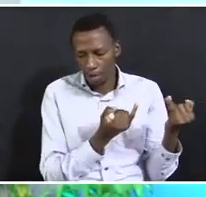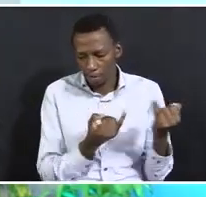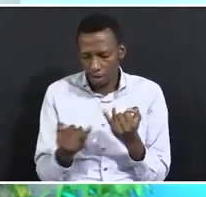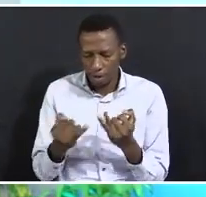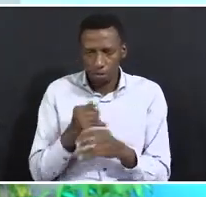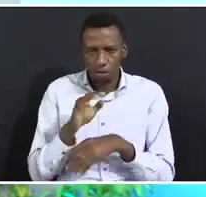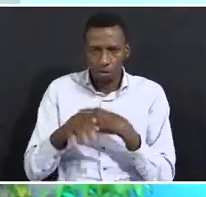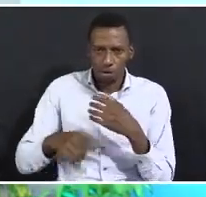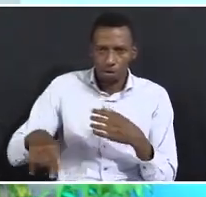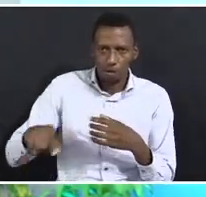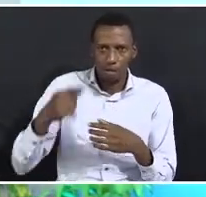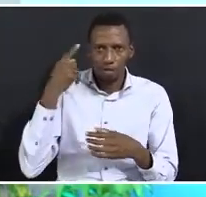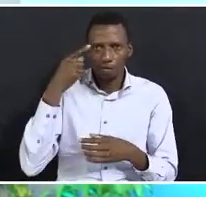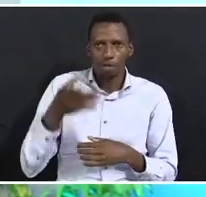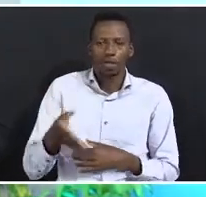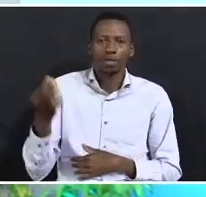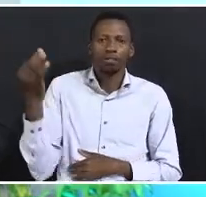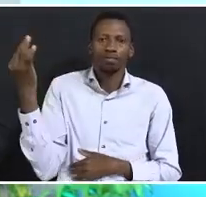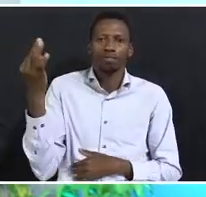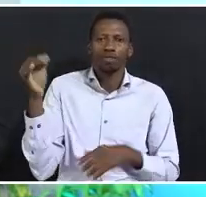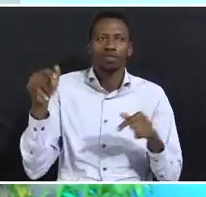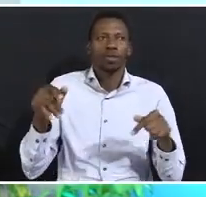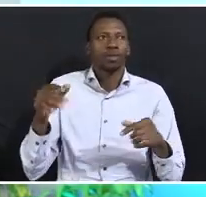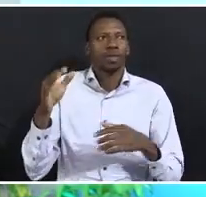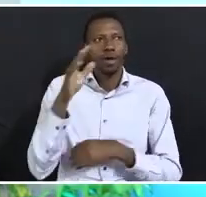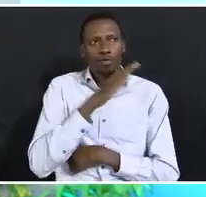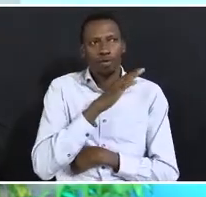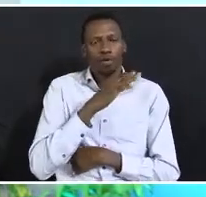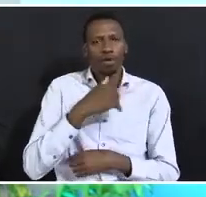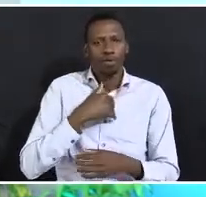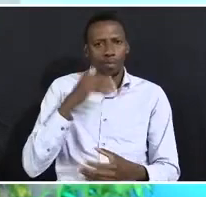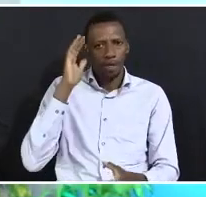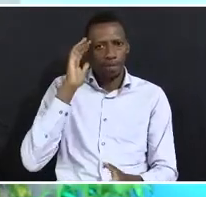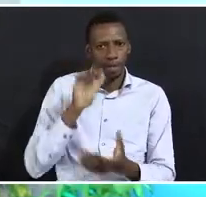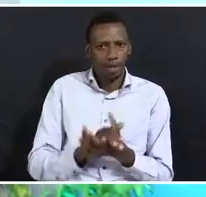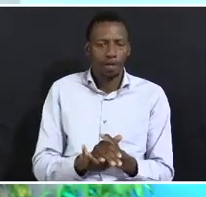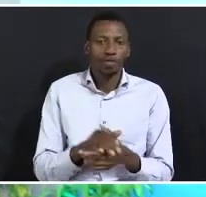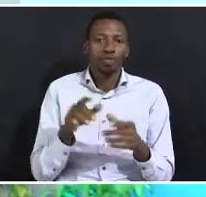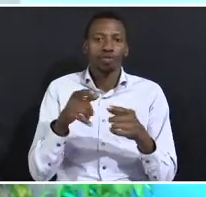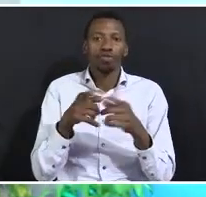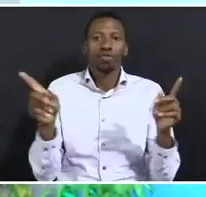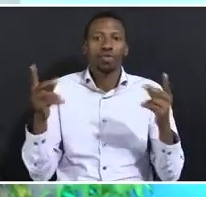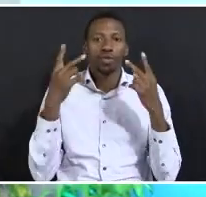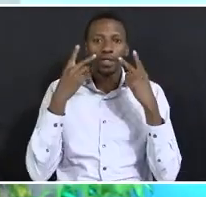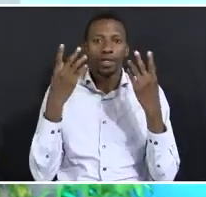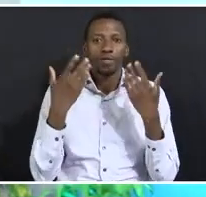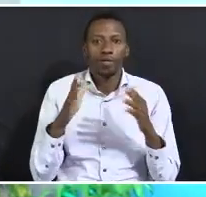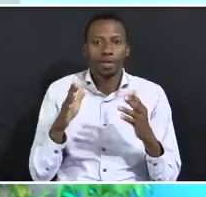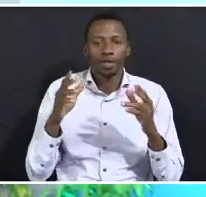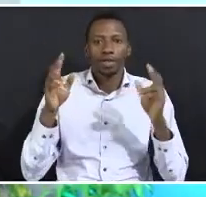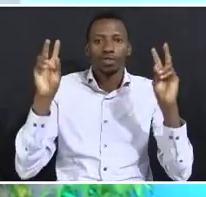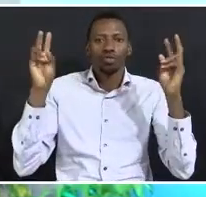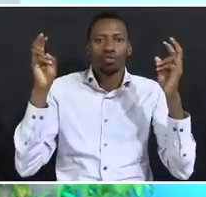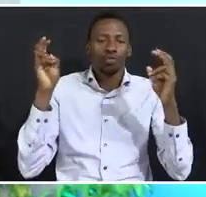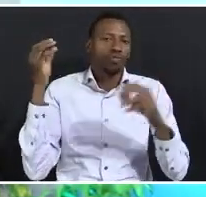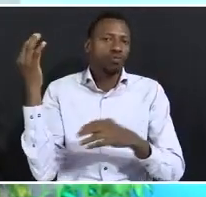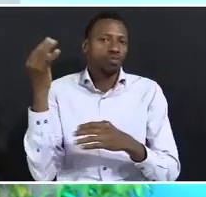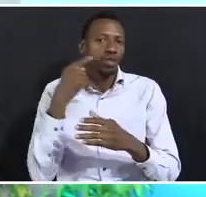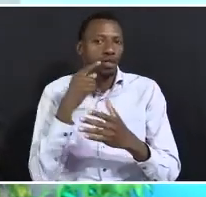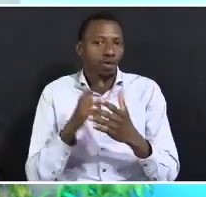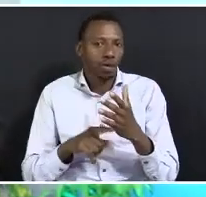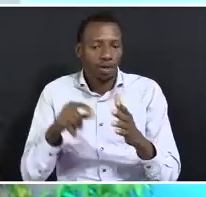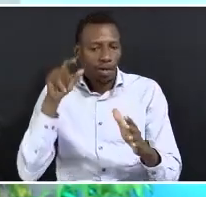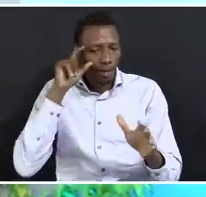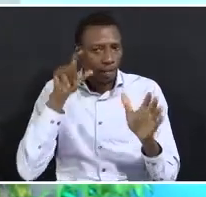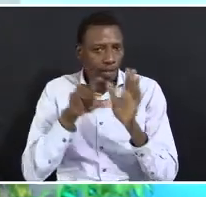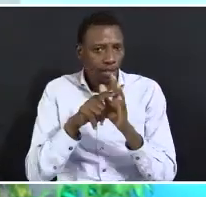sharing this afternoon. I believe you have seen the sermon title, which says, A Picture of Grace. Now